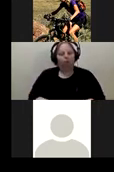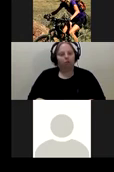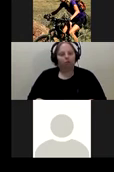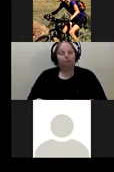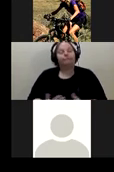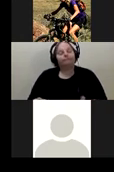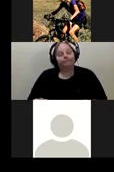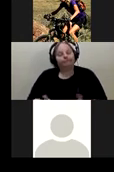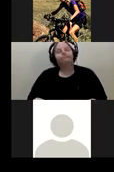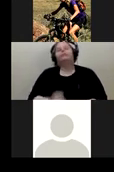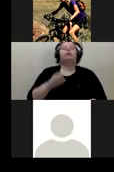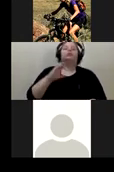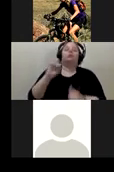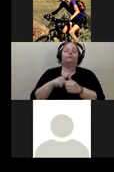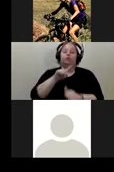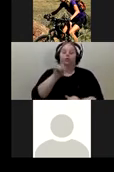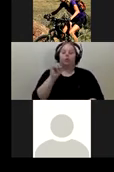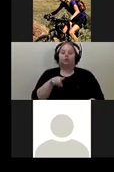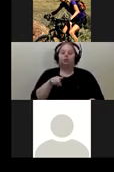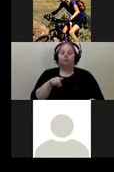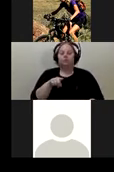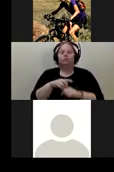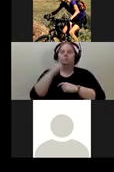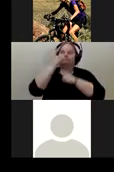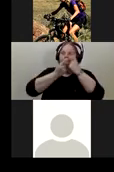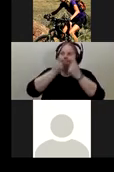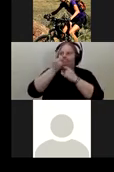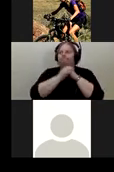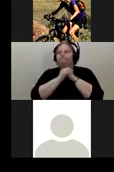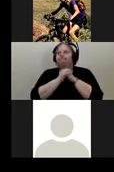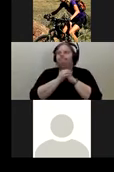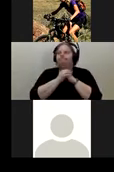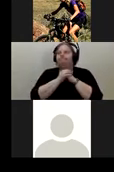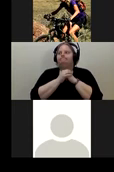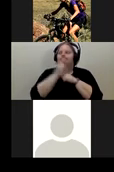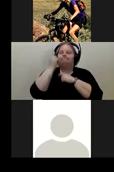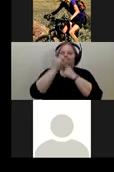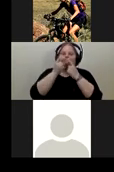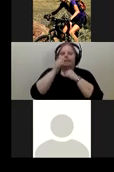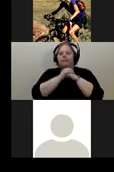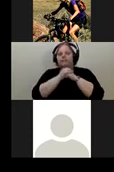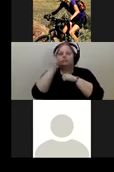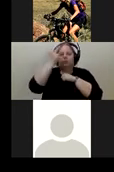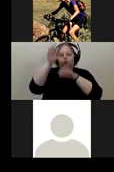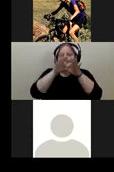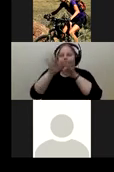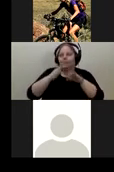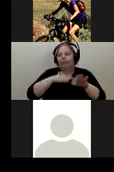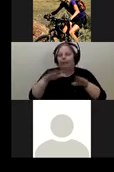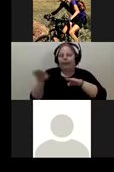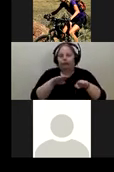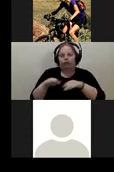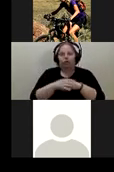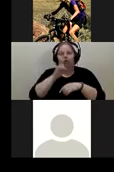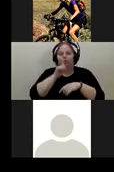So the first question to ask when you're thinking of rationalizing your behavior Bring it into